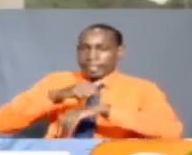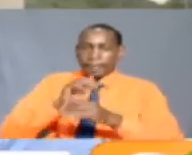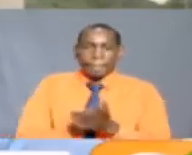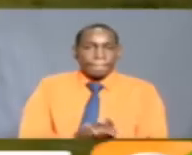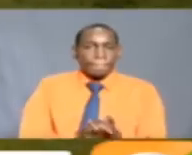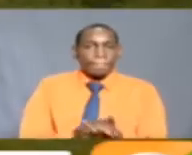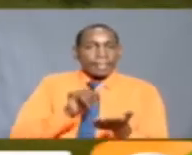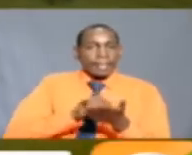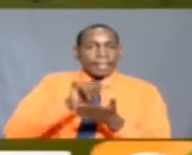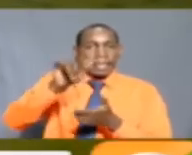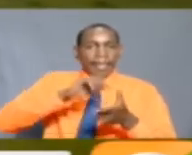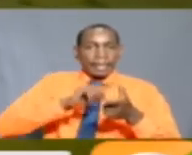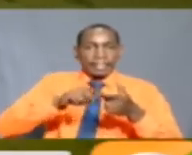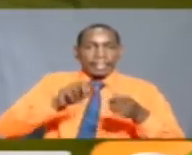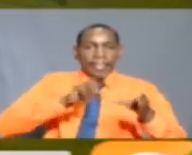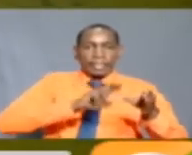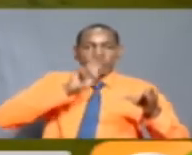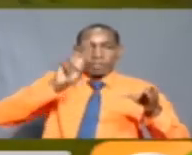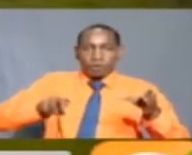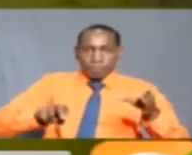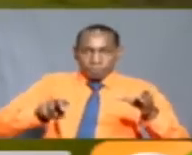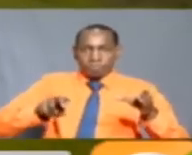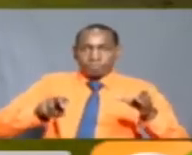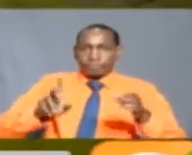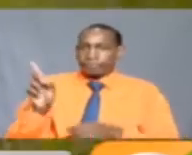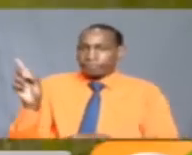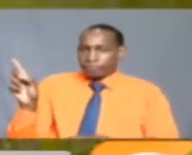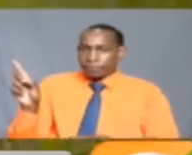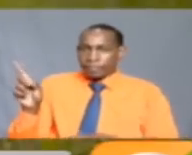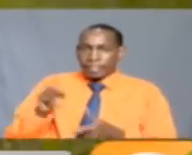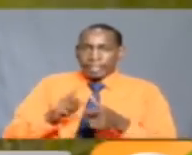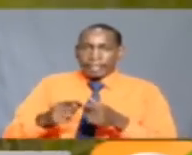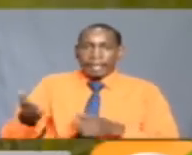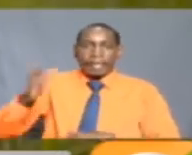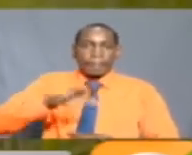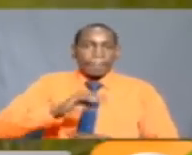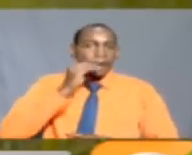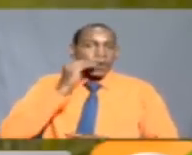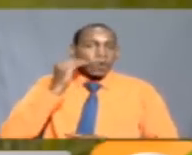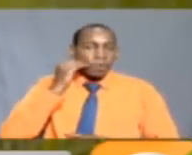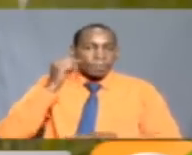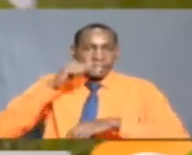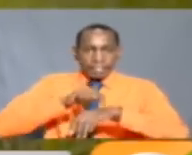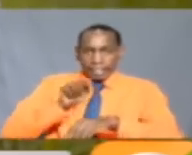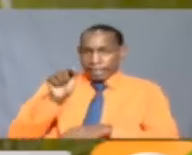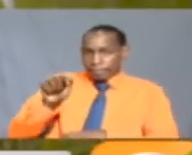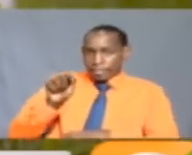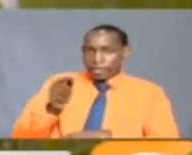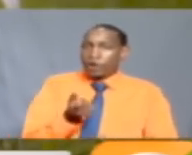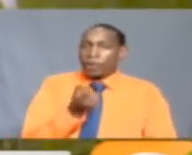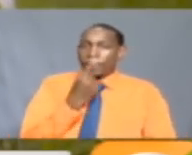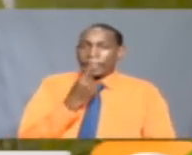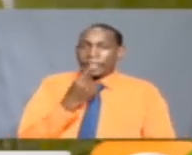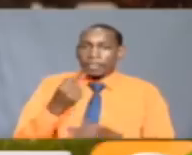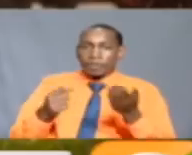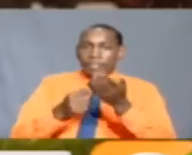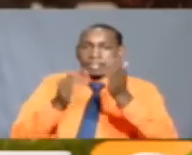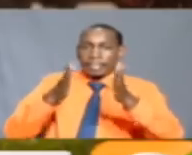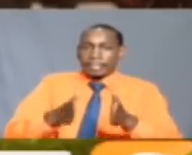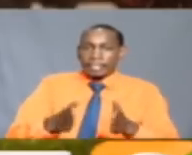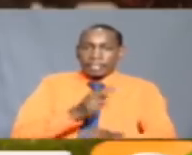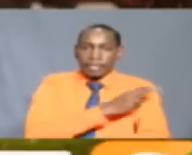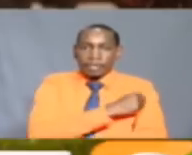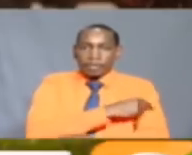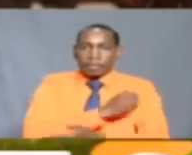aircraft will then drop the package by a parachute and return back to home. And then at that point, the medical technician at the hospital or the